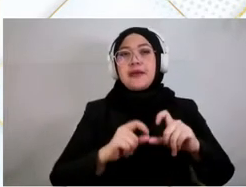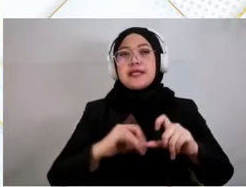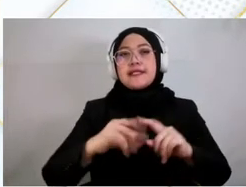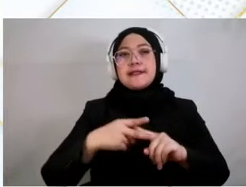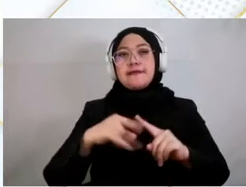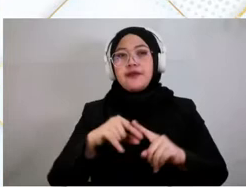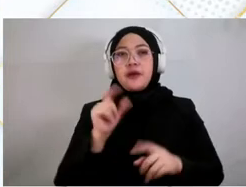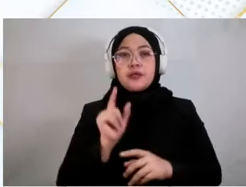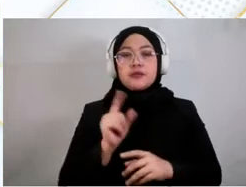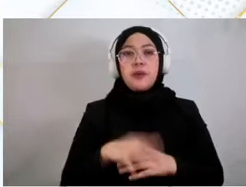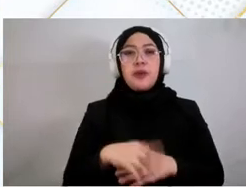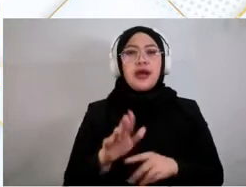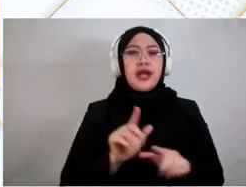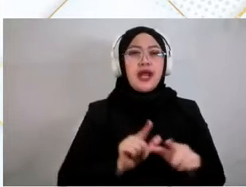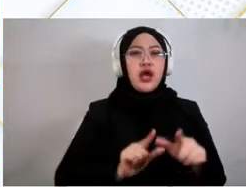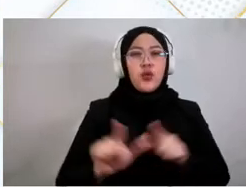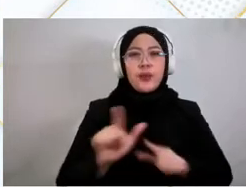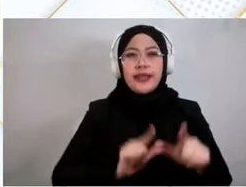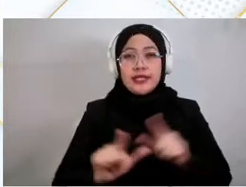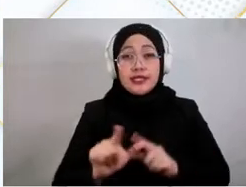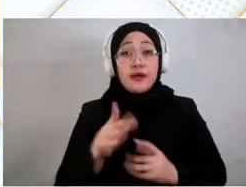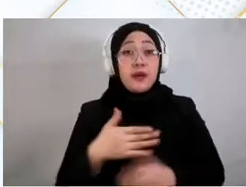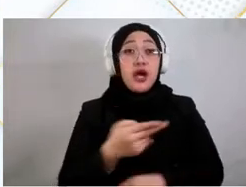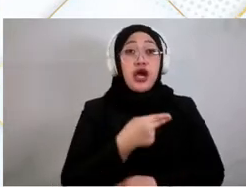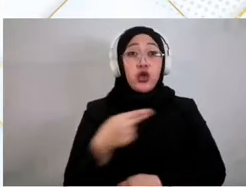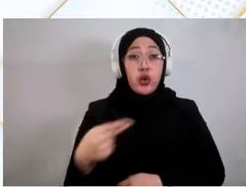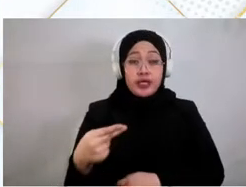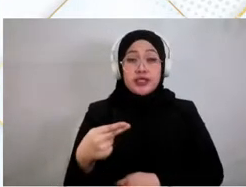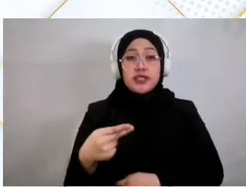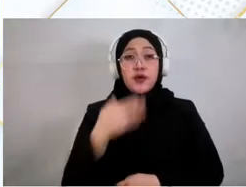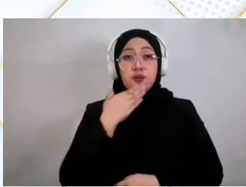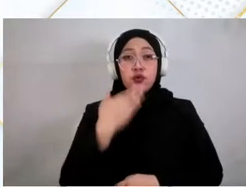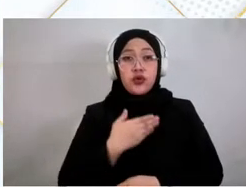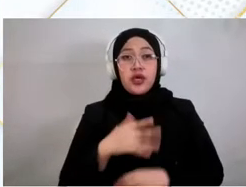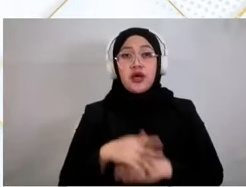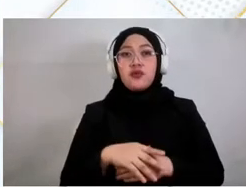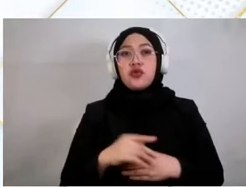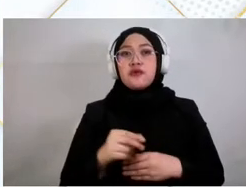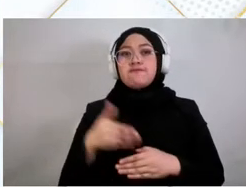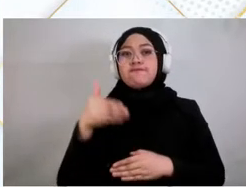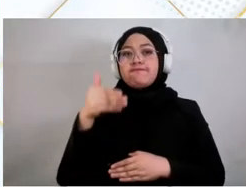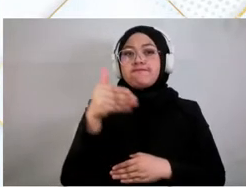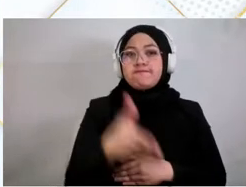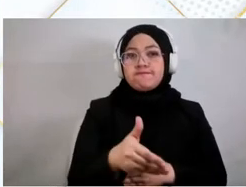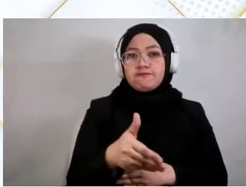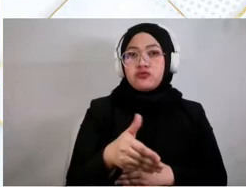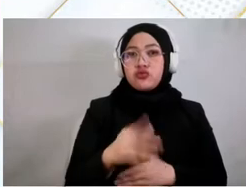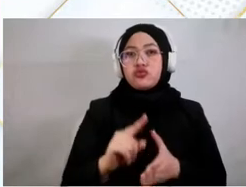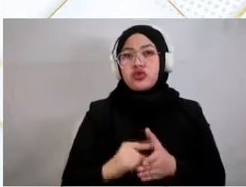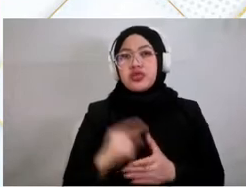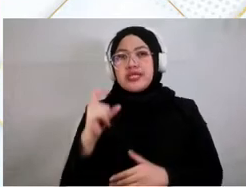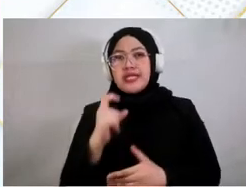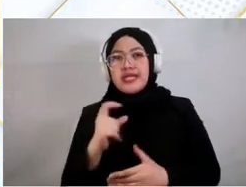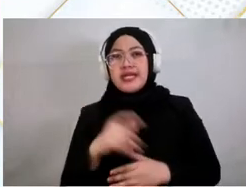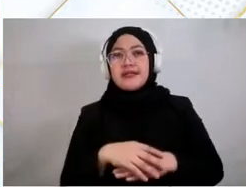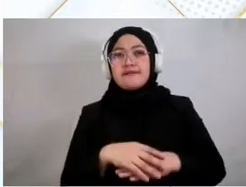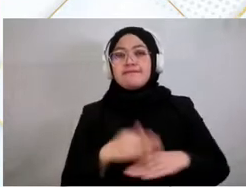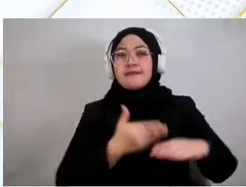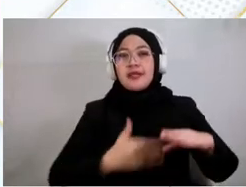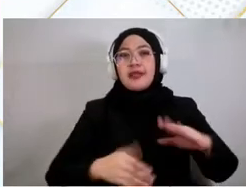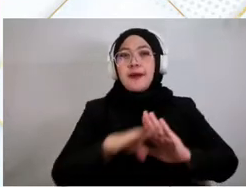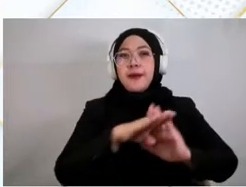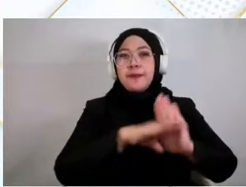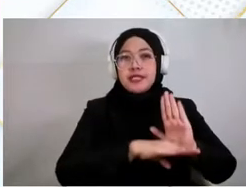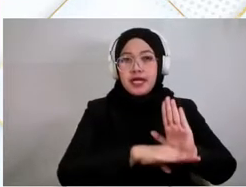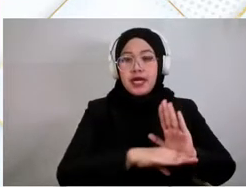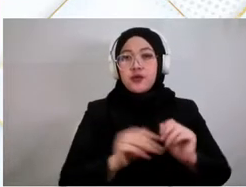power competition, should Indonesia alongside with PIF revisit to rethink their look east policy to